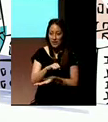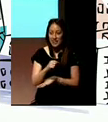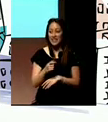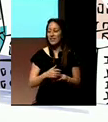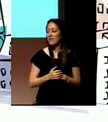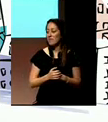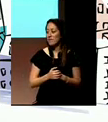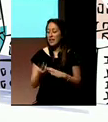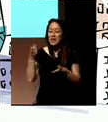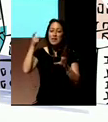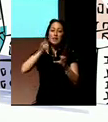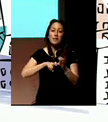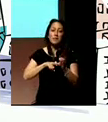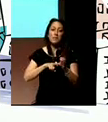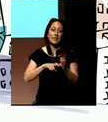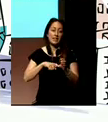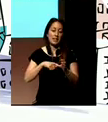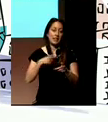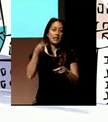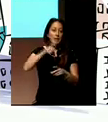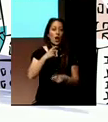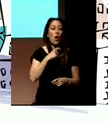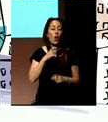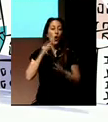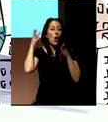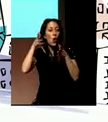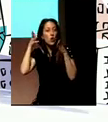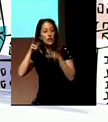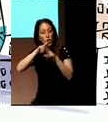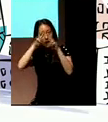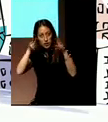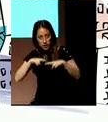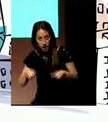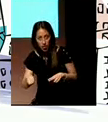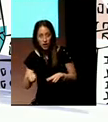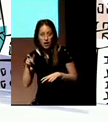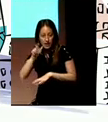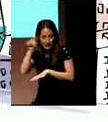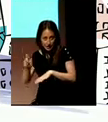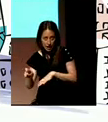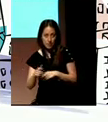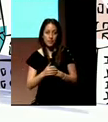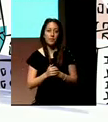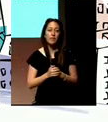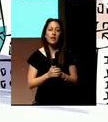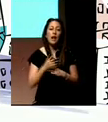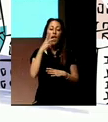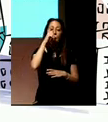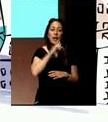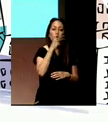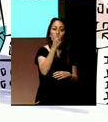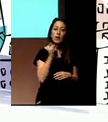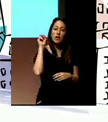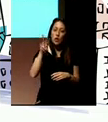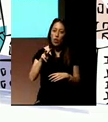on Accessibility in Museums of the International Committee of Museums.